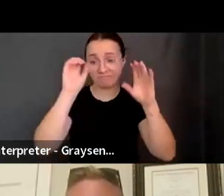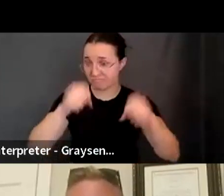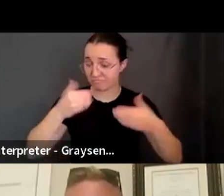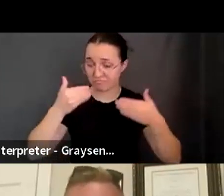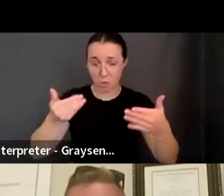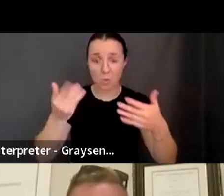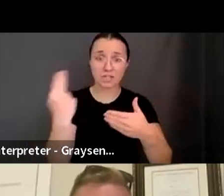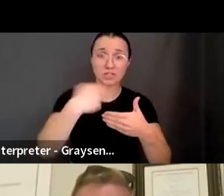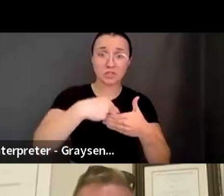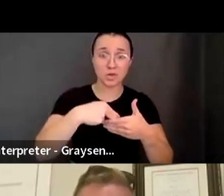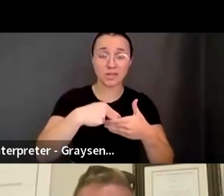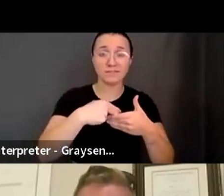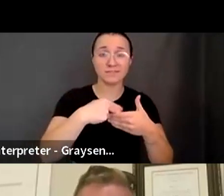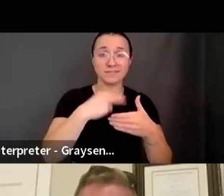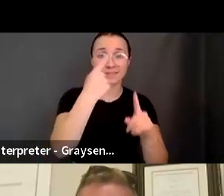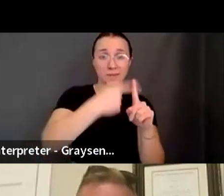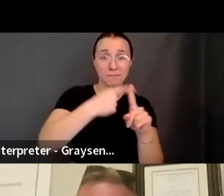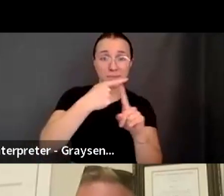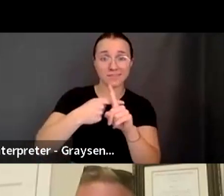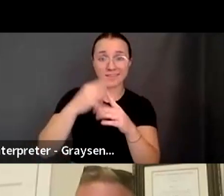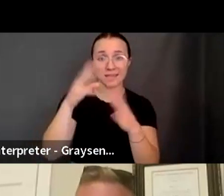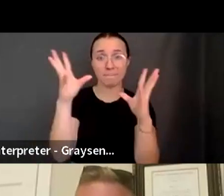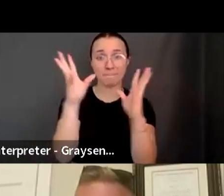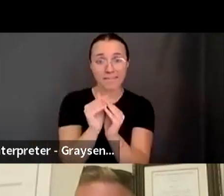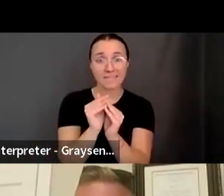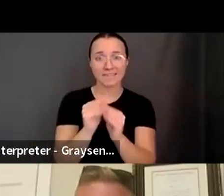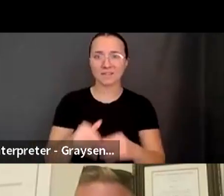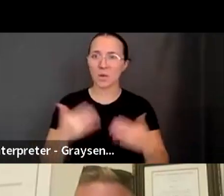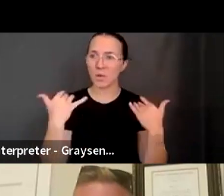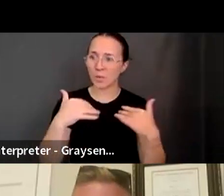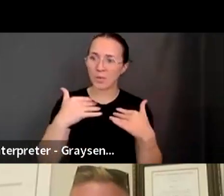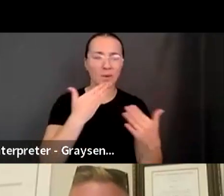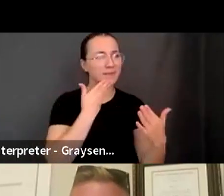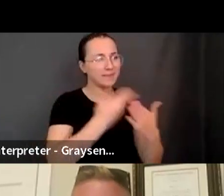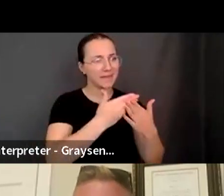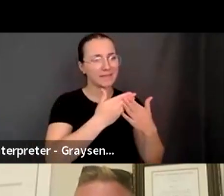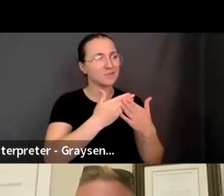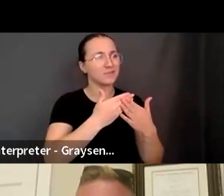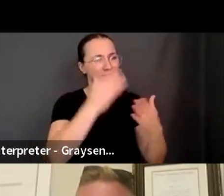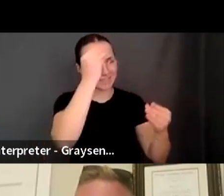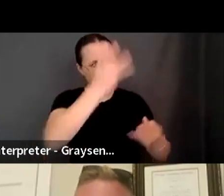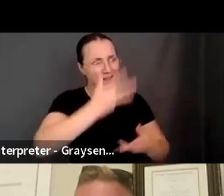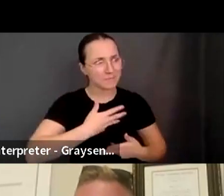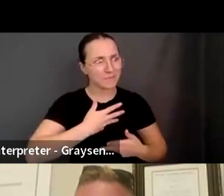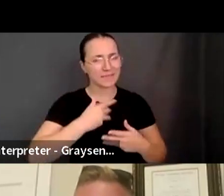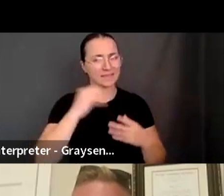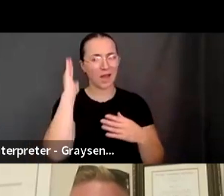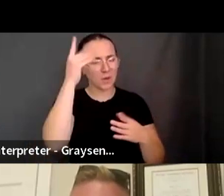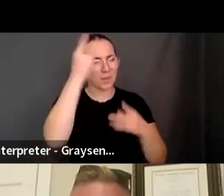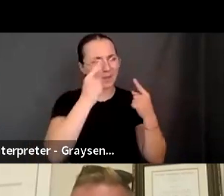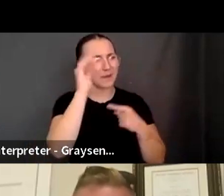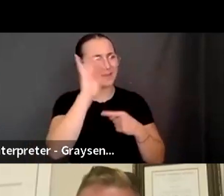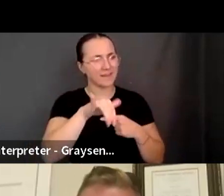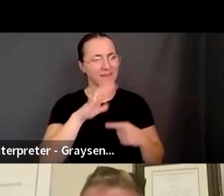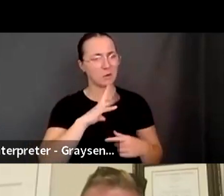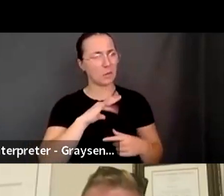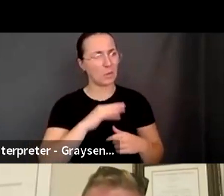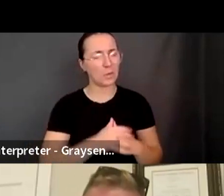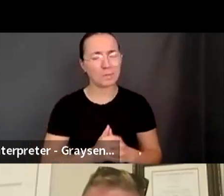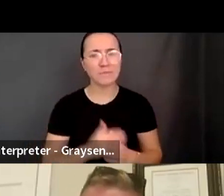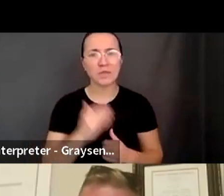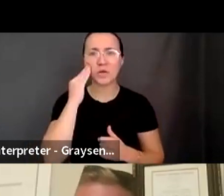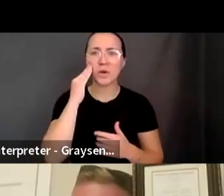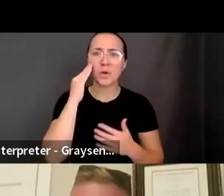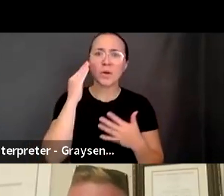that's very kind of you to offer. And I think I'm going to really think about that. I think that would be really, really cool. You know,